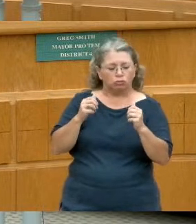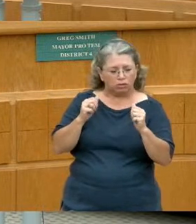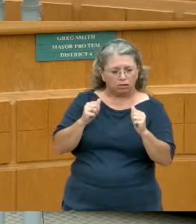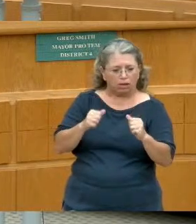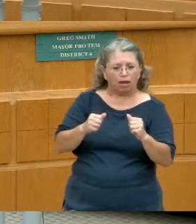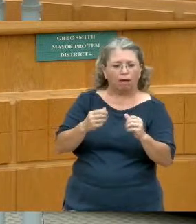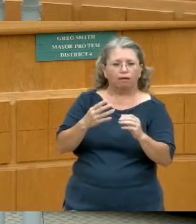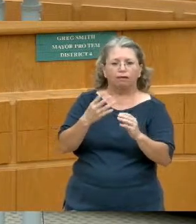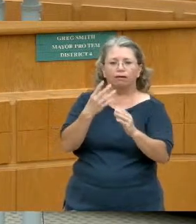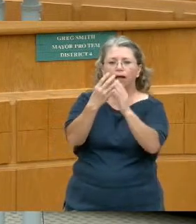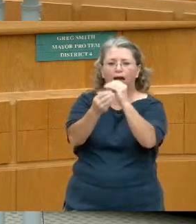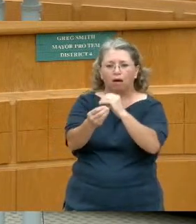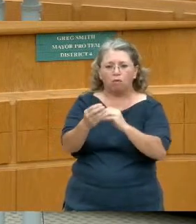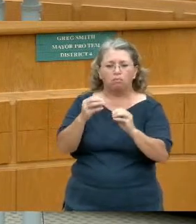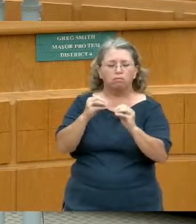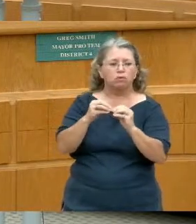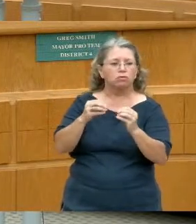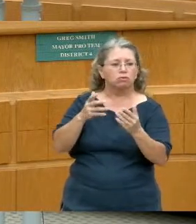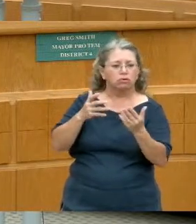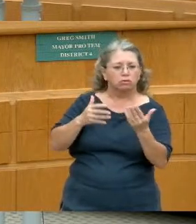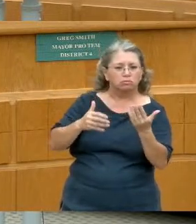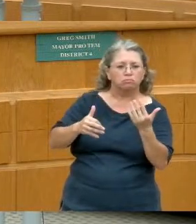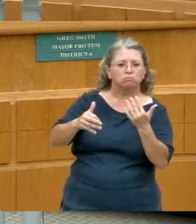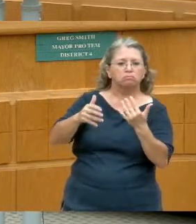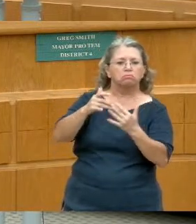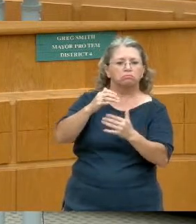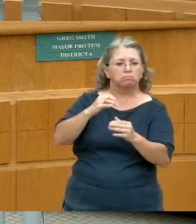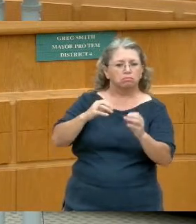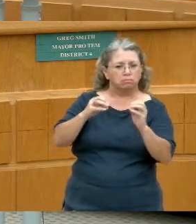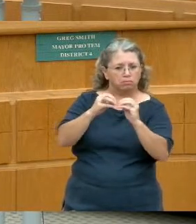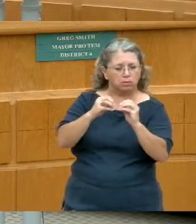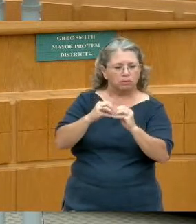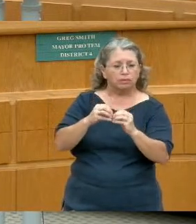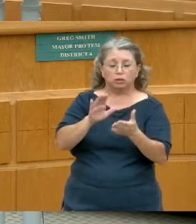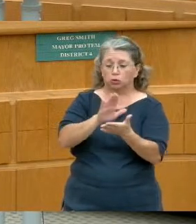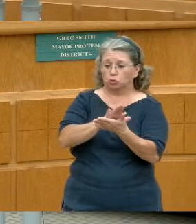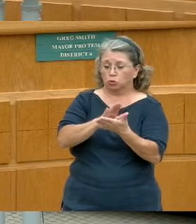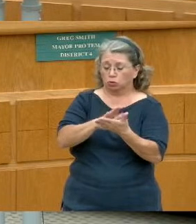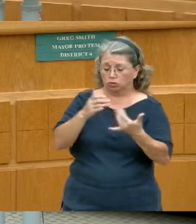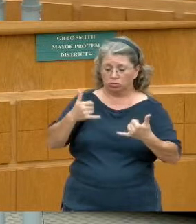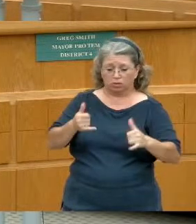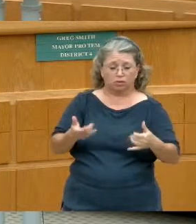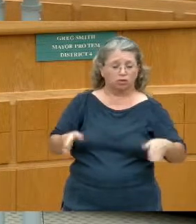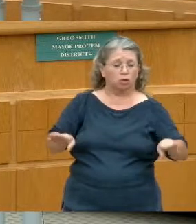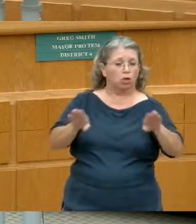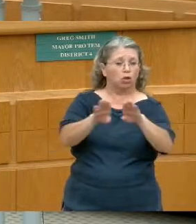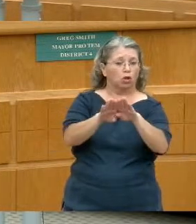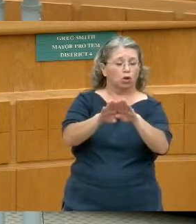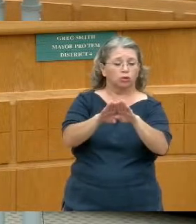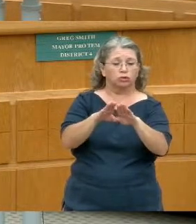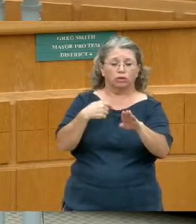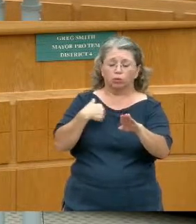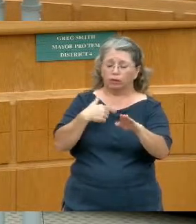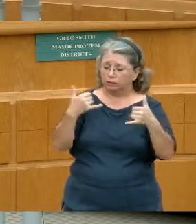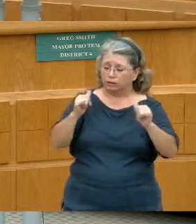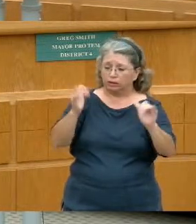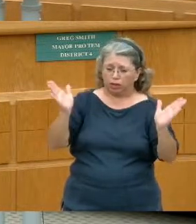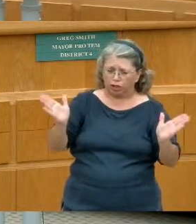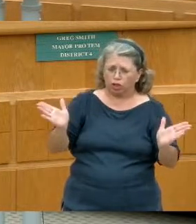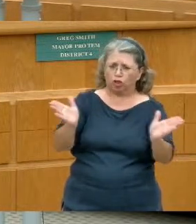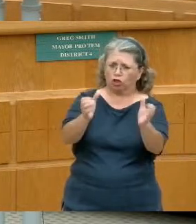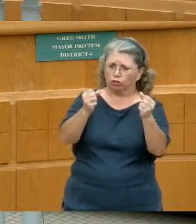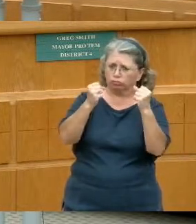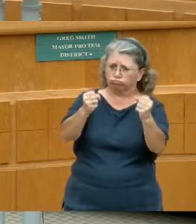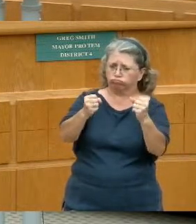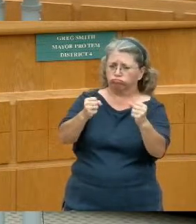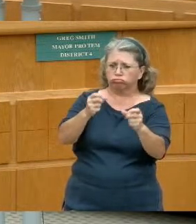to movie theaters. Schools are closed. We're being encouraged to social distance, not just stay